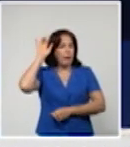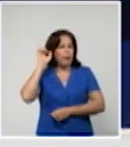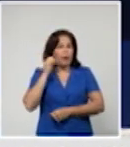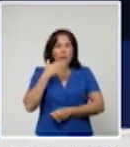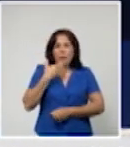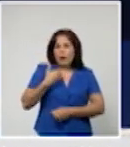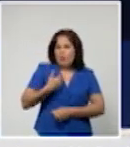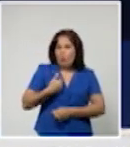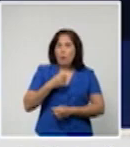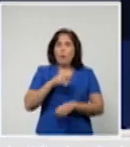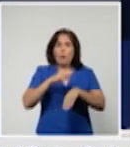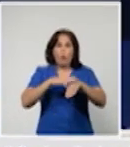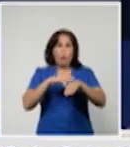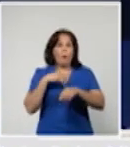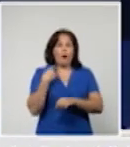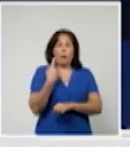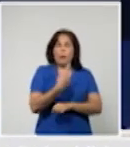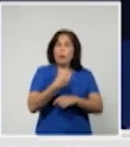Americas to